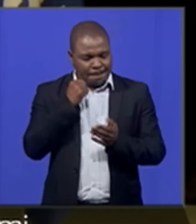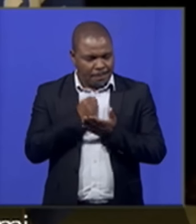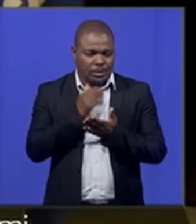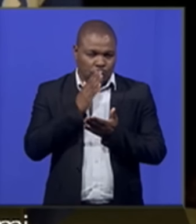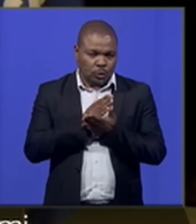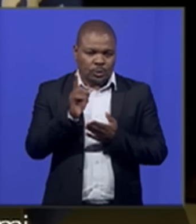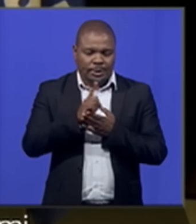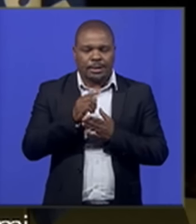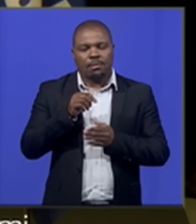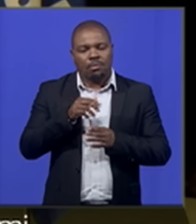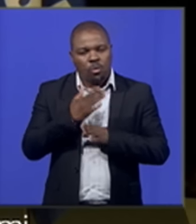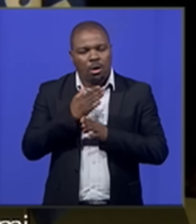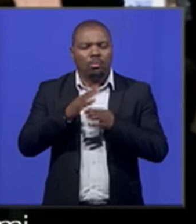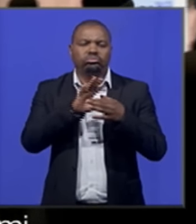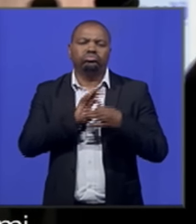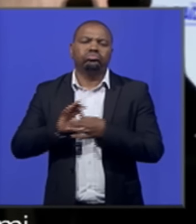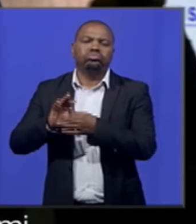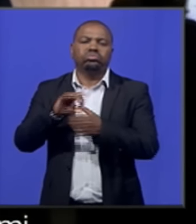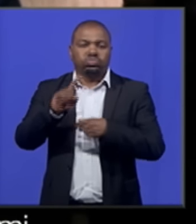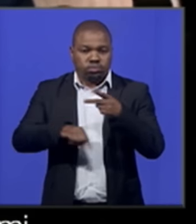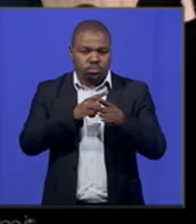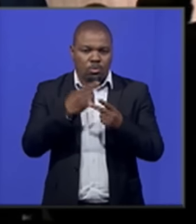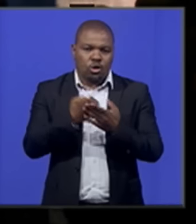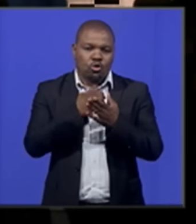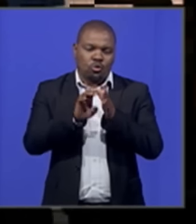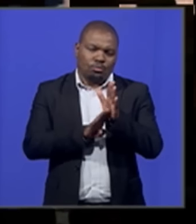seleteng se go tiša ikonomi.